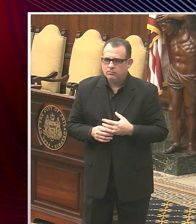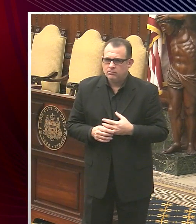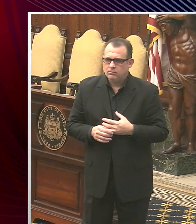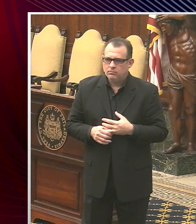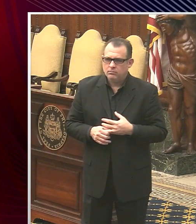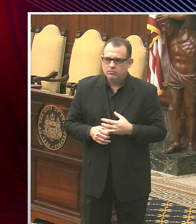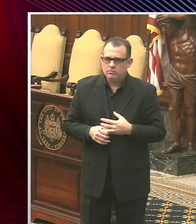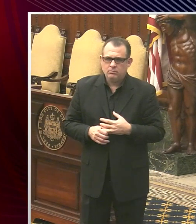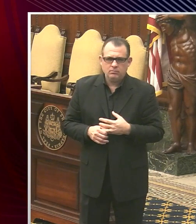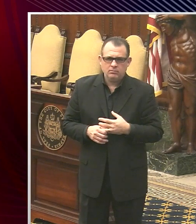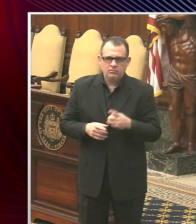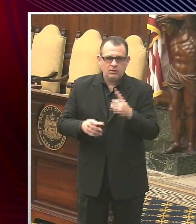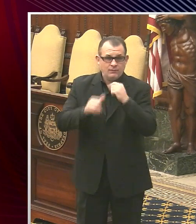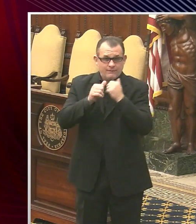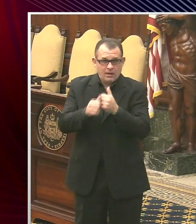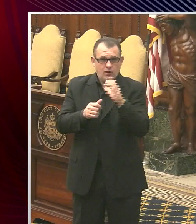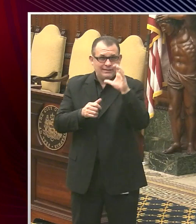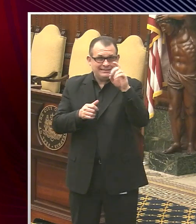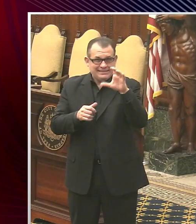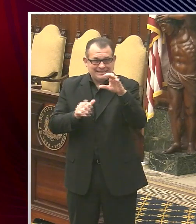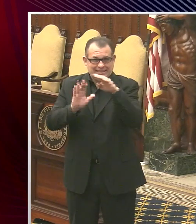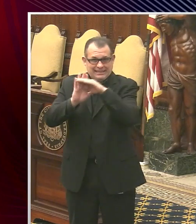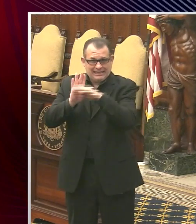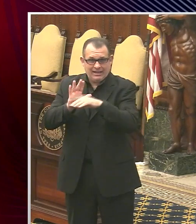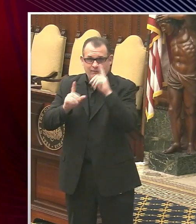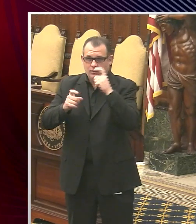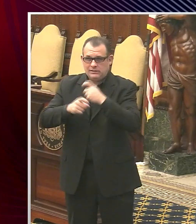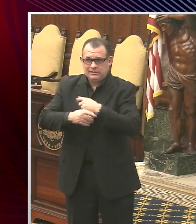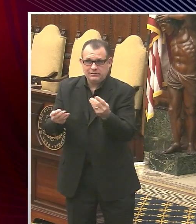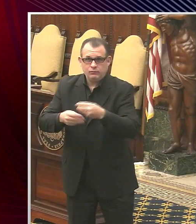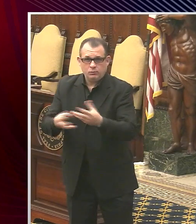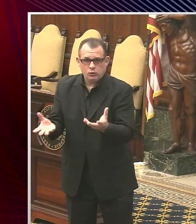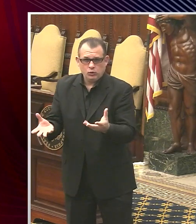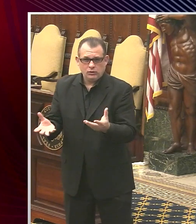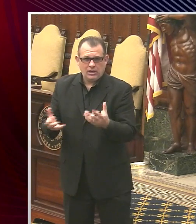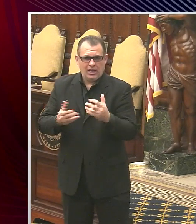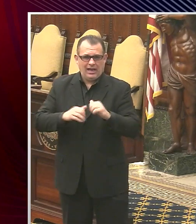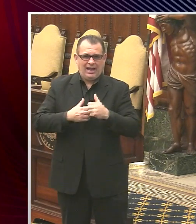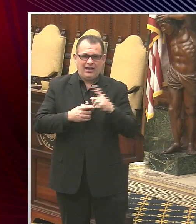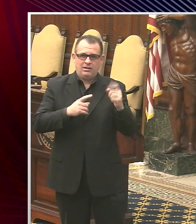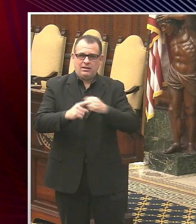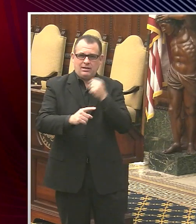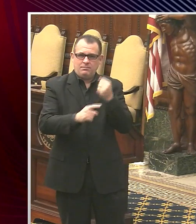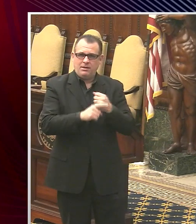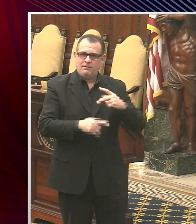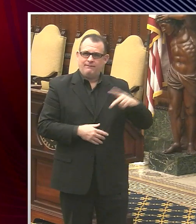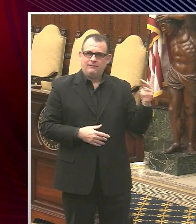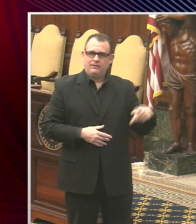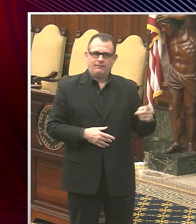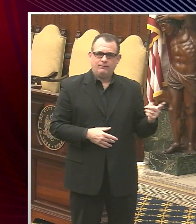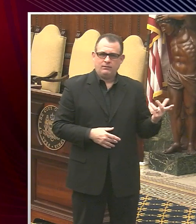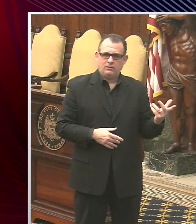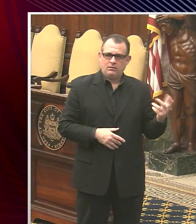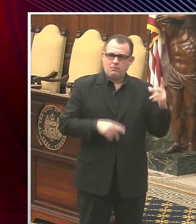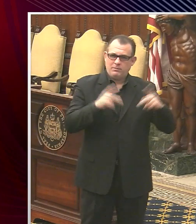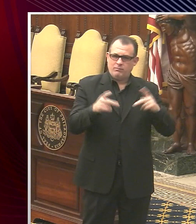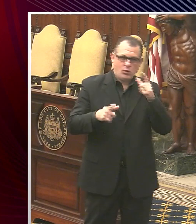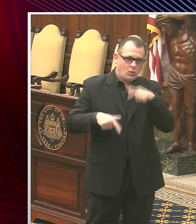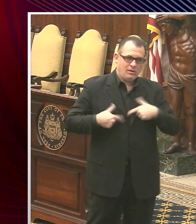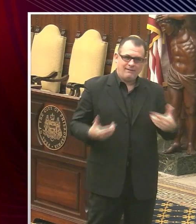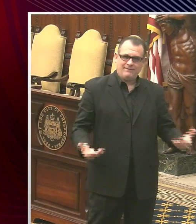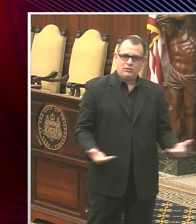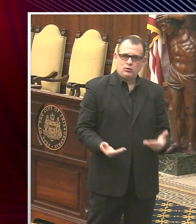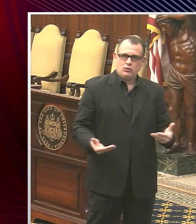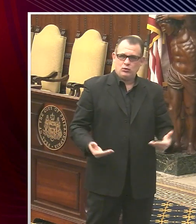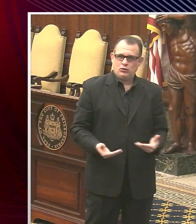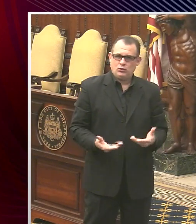the CDC guidelines for distribution. Can you talk about how that will look like in Philadelphia? I think it's hard for citizens to just keep